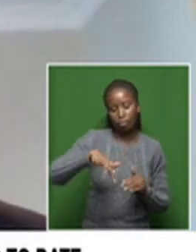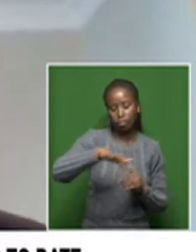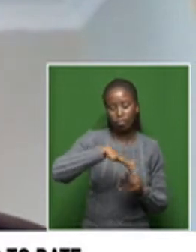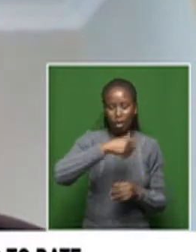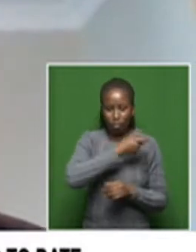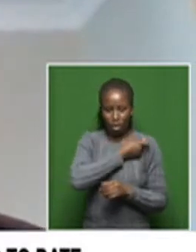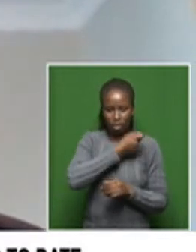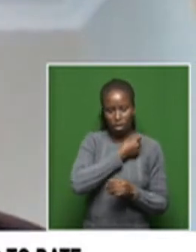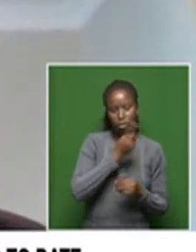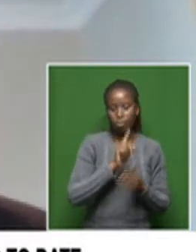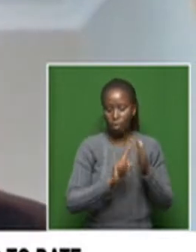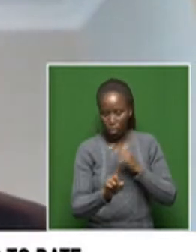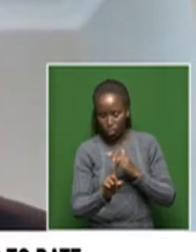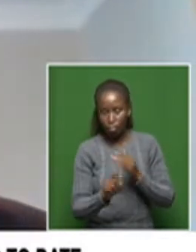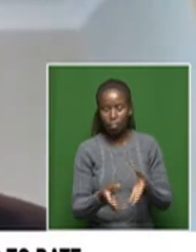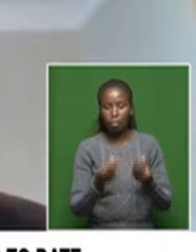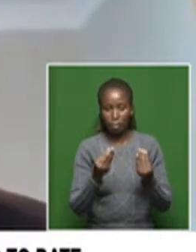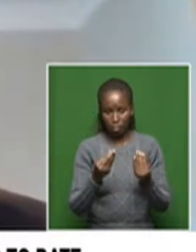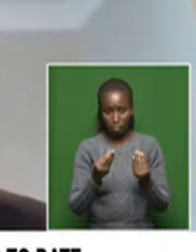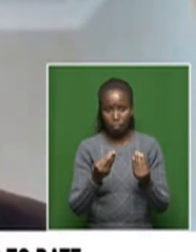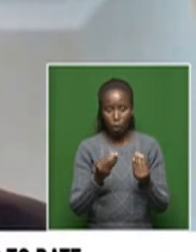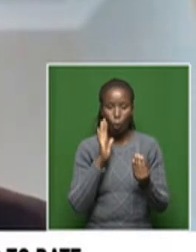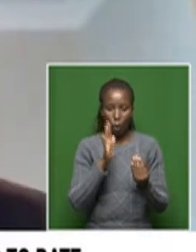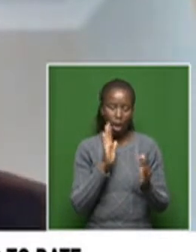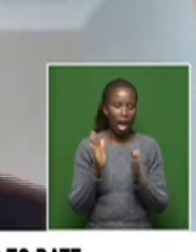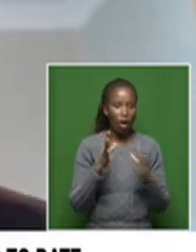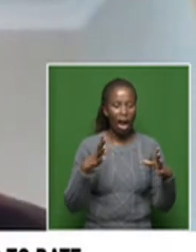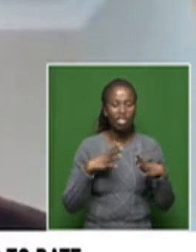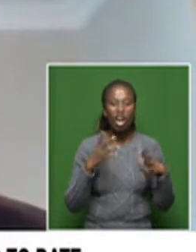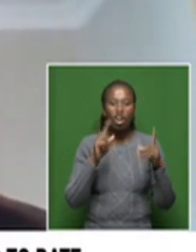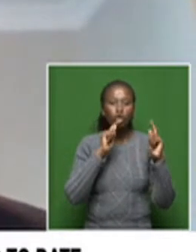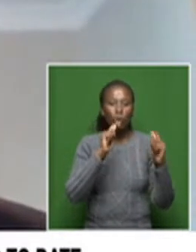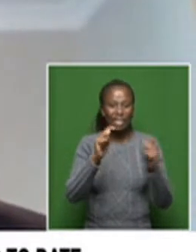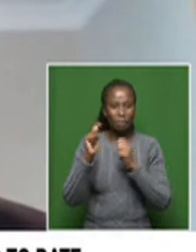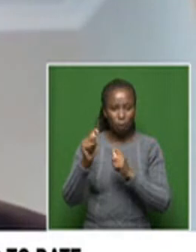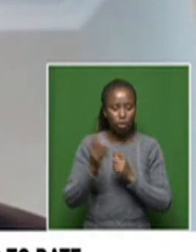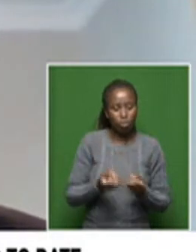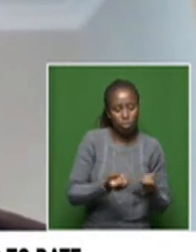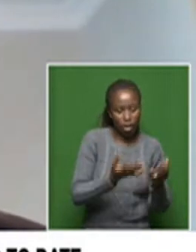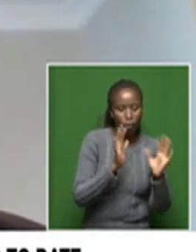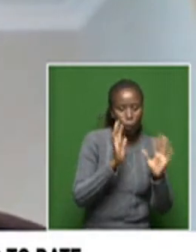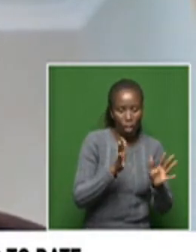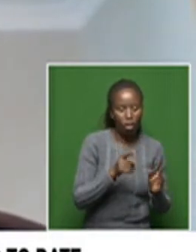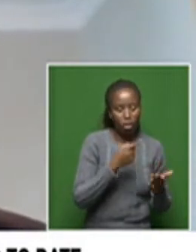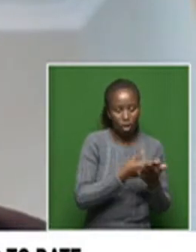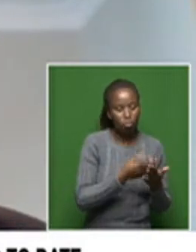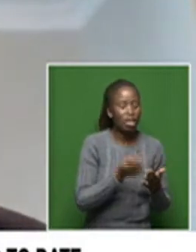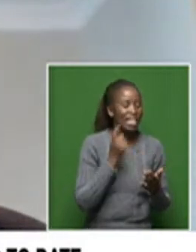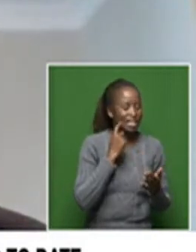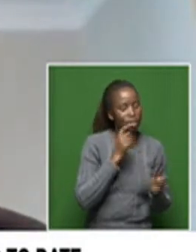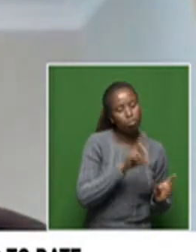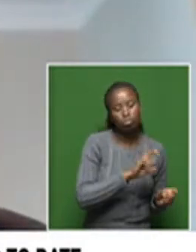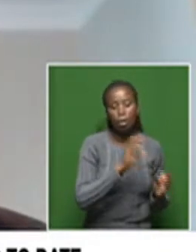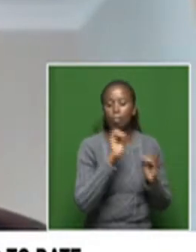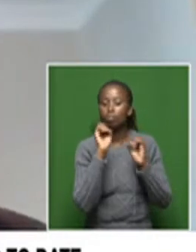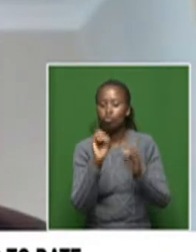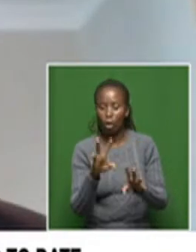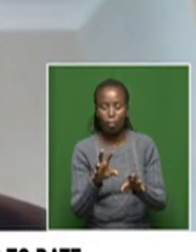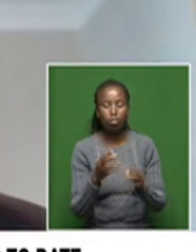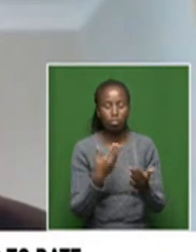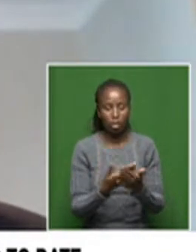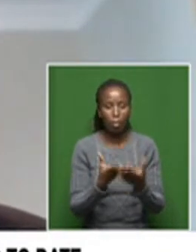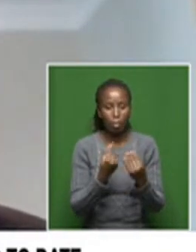sites for this program, and will be arranging transport to enable them to get to those specific sites. It's a